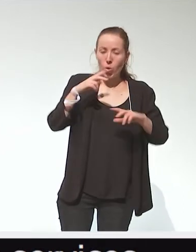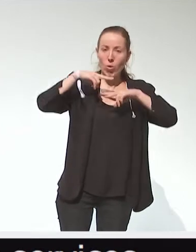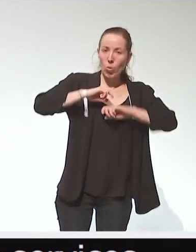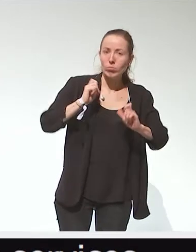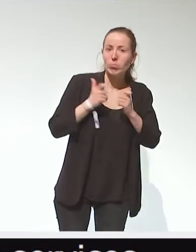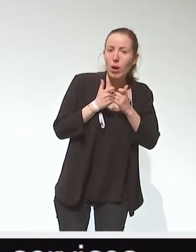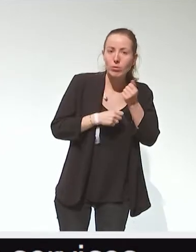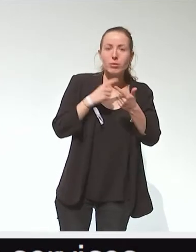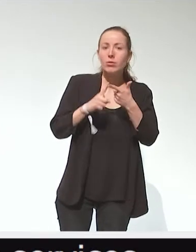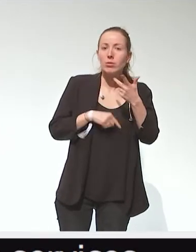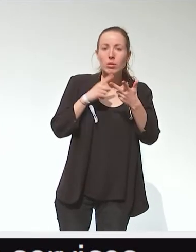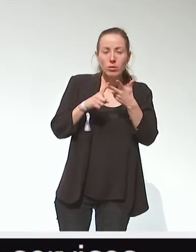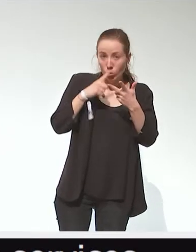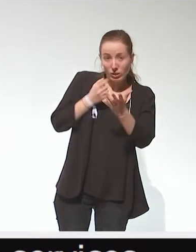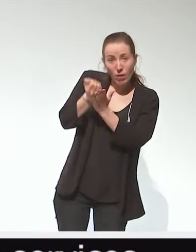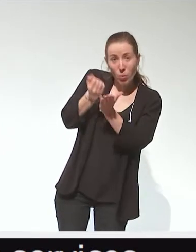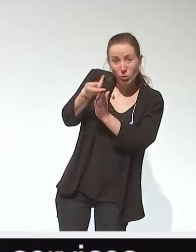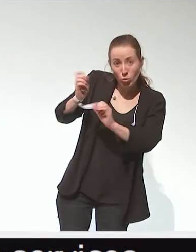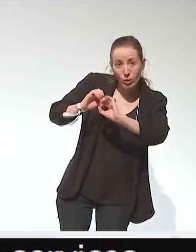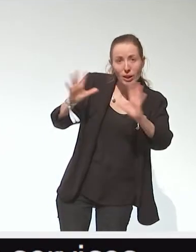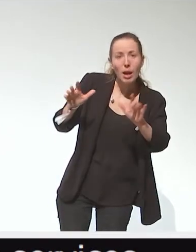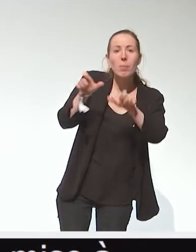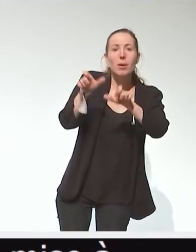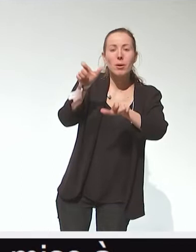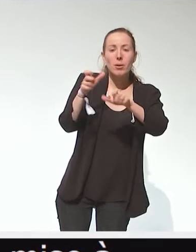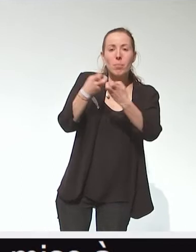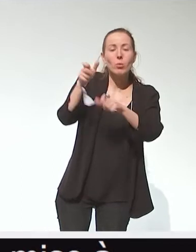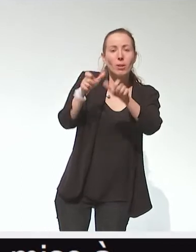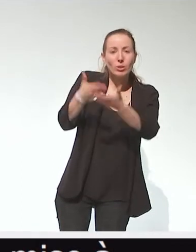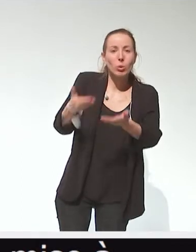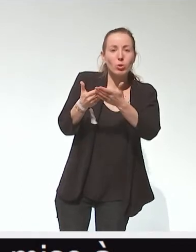hosting with the self-diagnosis in agencies,